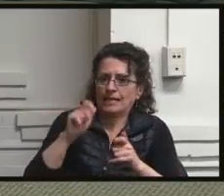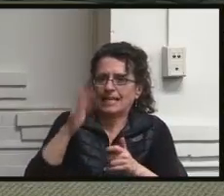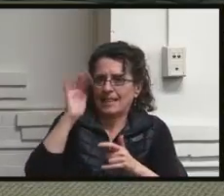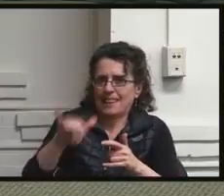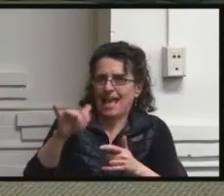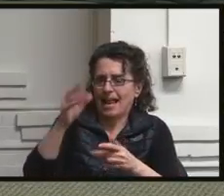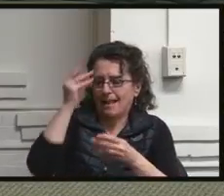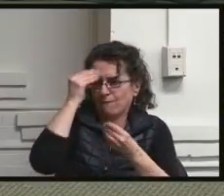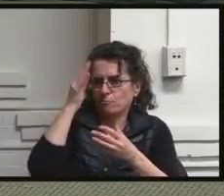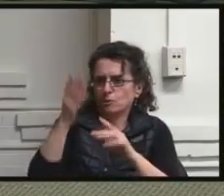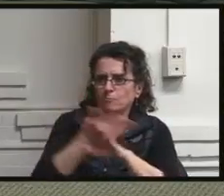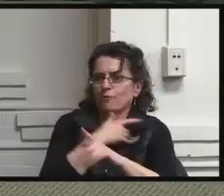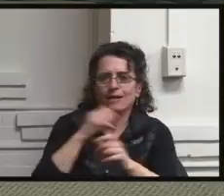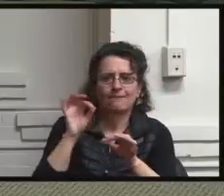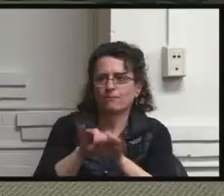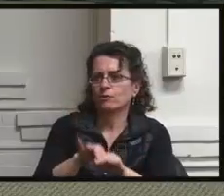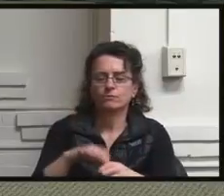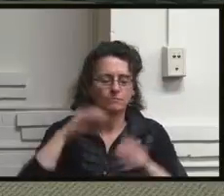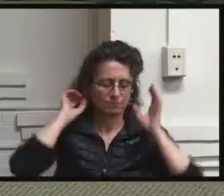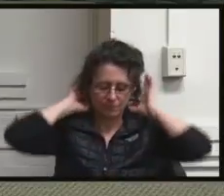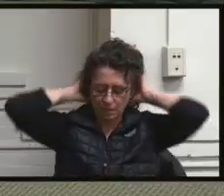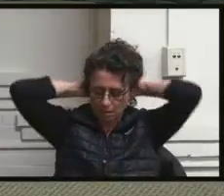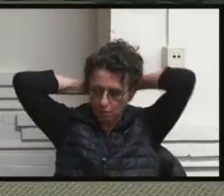I don't know what others think, but well, no,